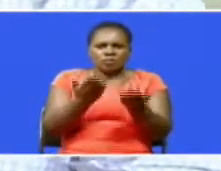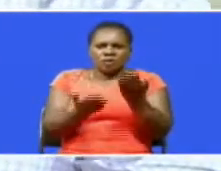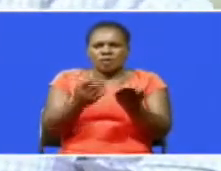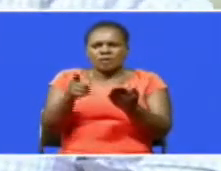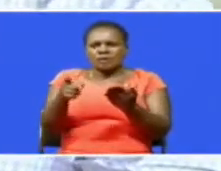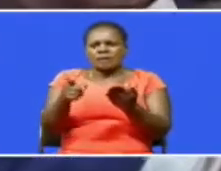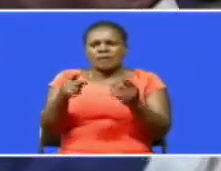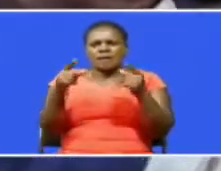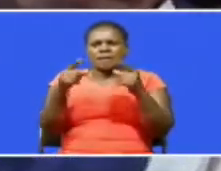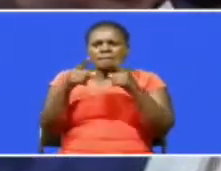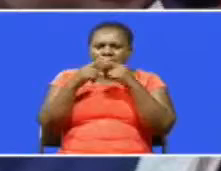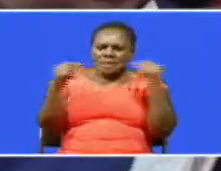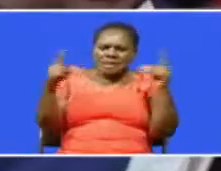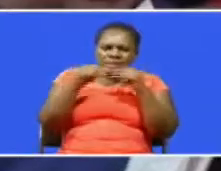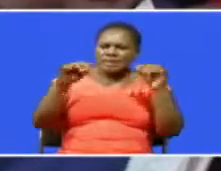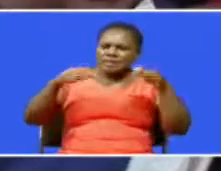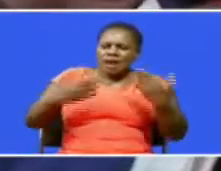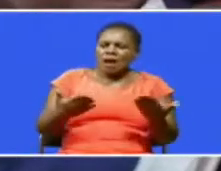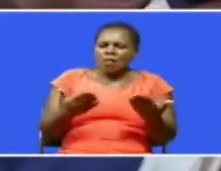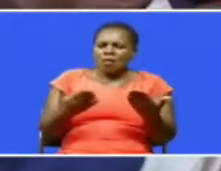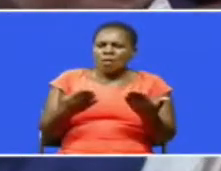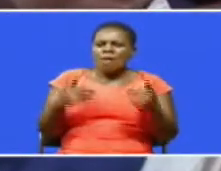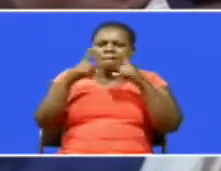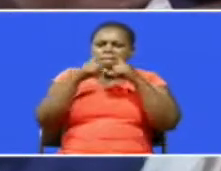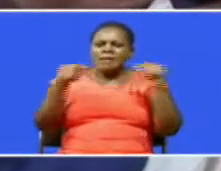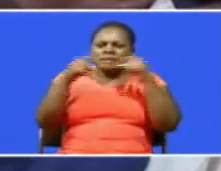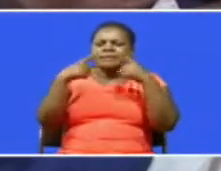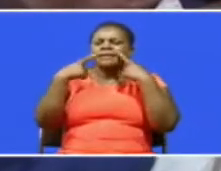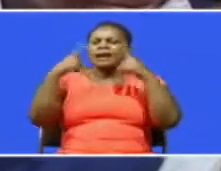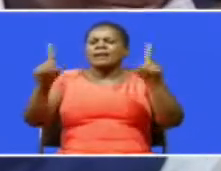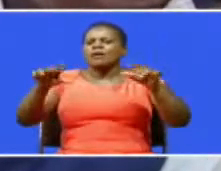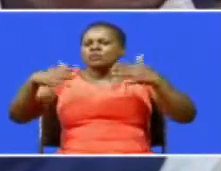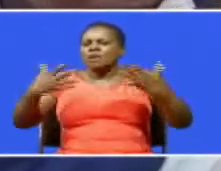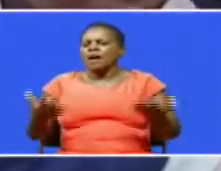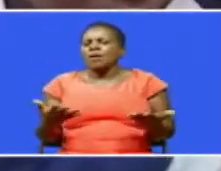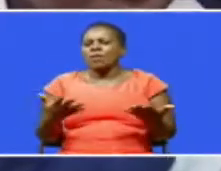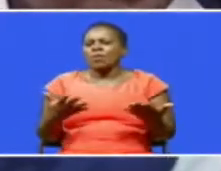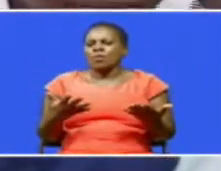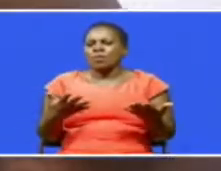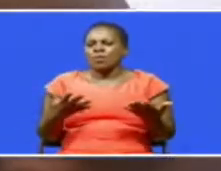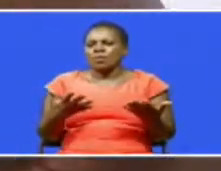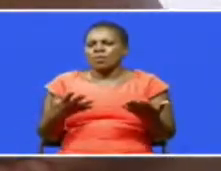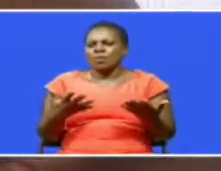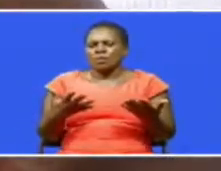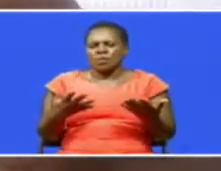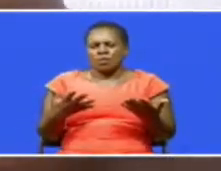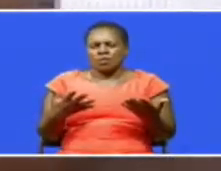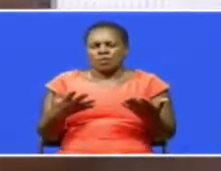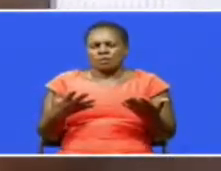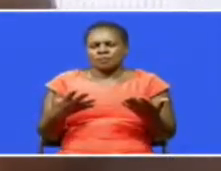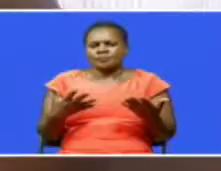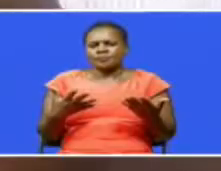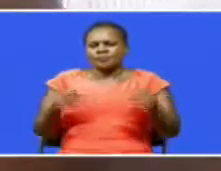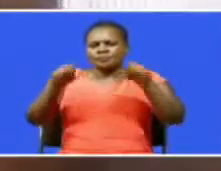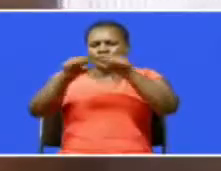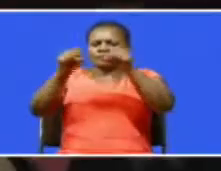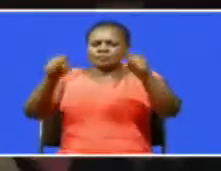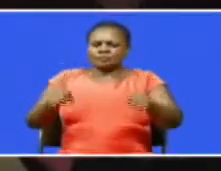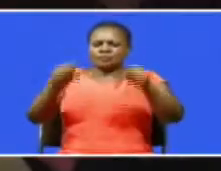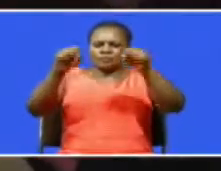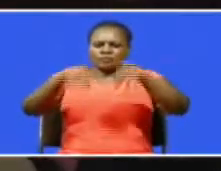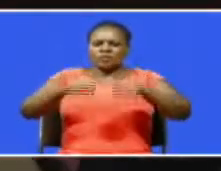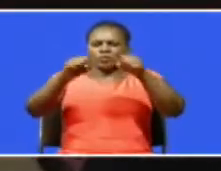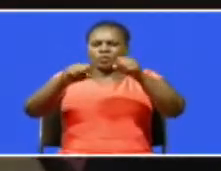is the messaging. How are the messages passed, right? Is the system able